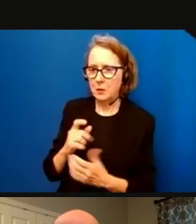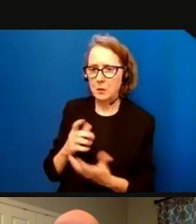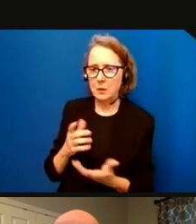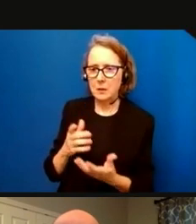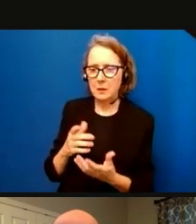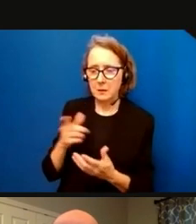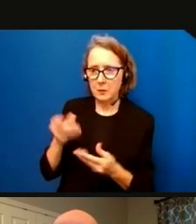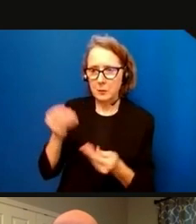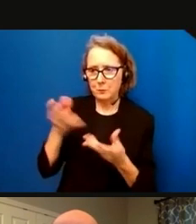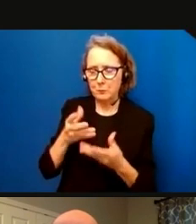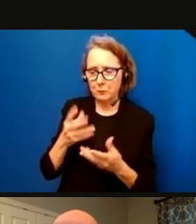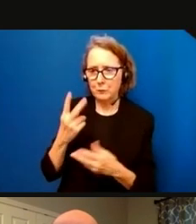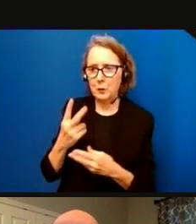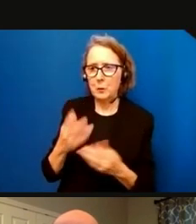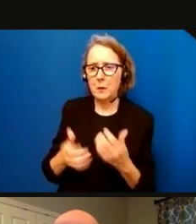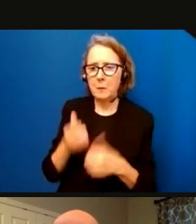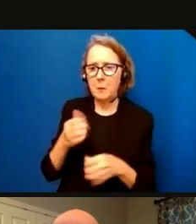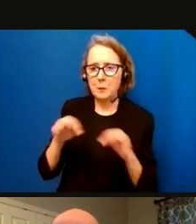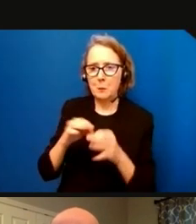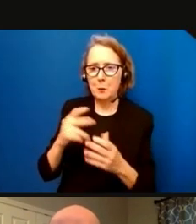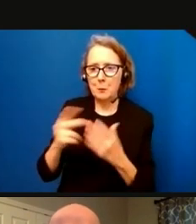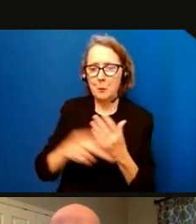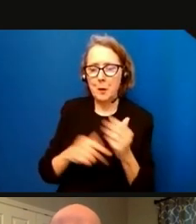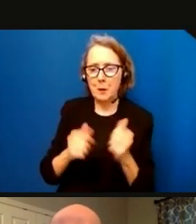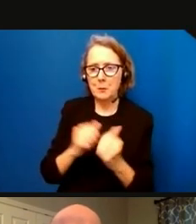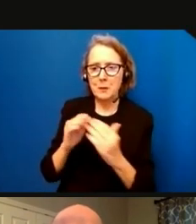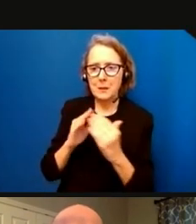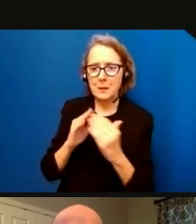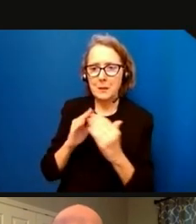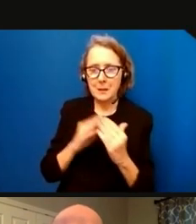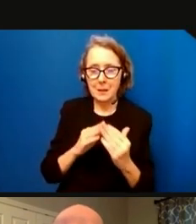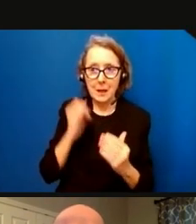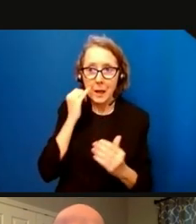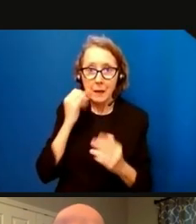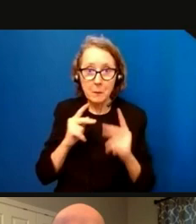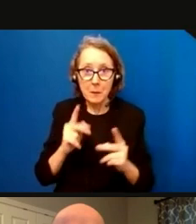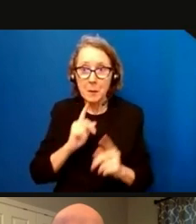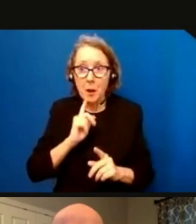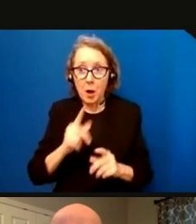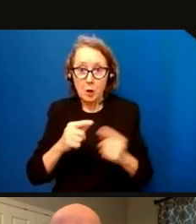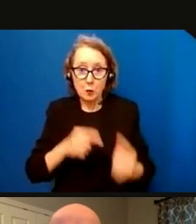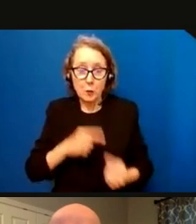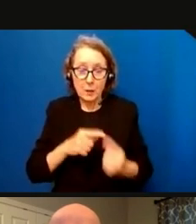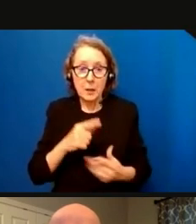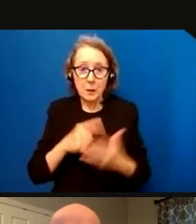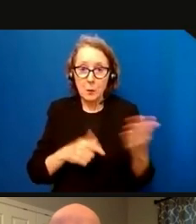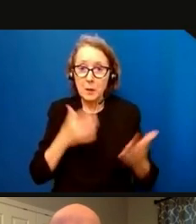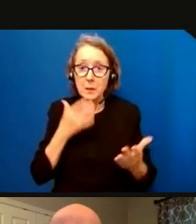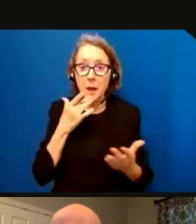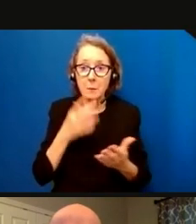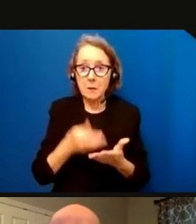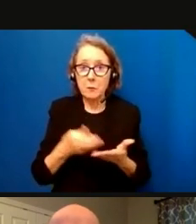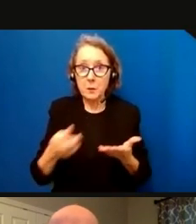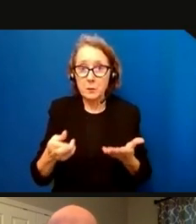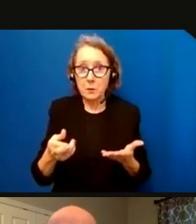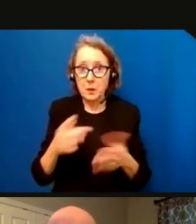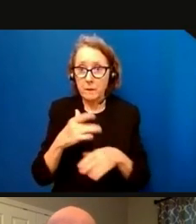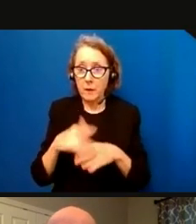update on two of the most important programs with the city, if people are struggling, what kind of resources are available to